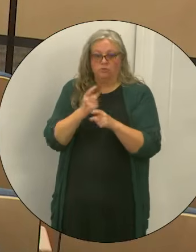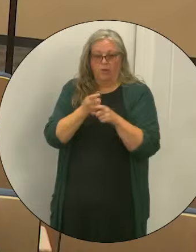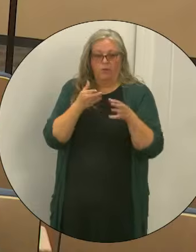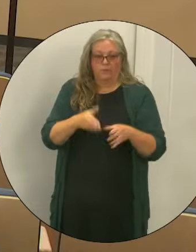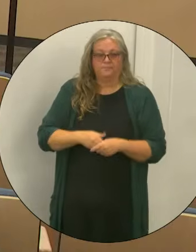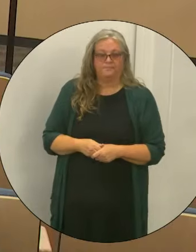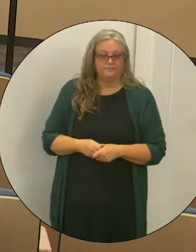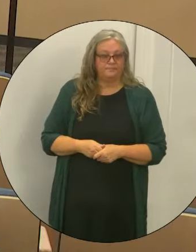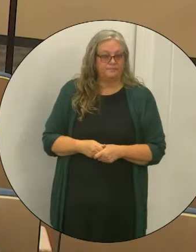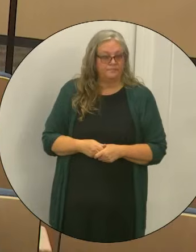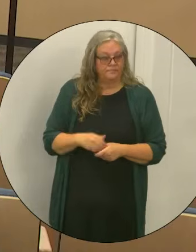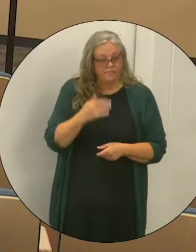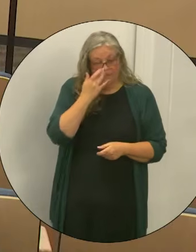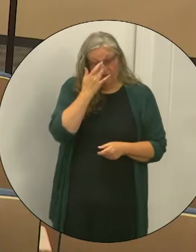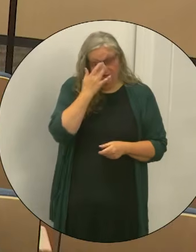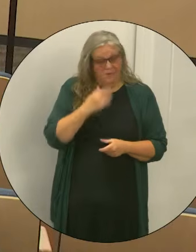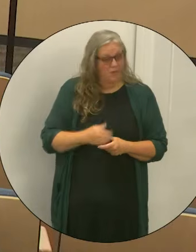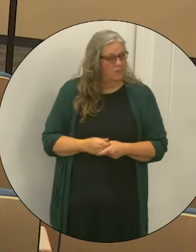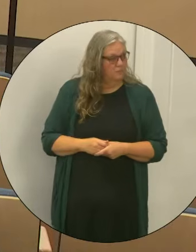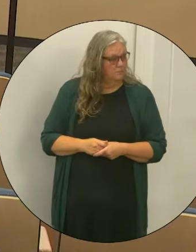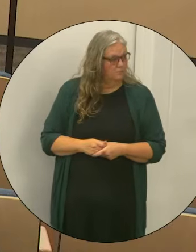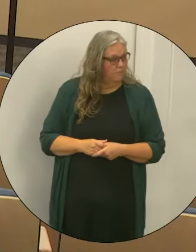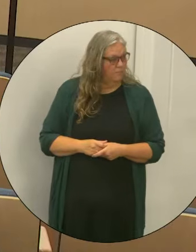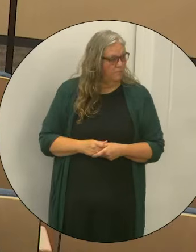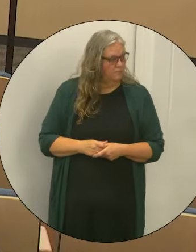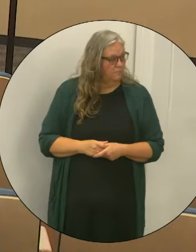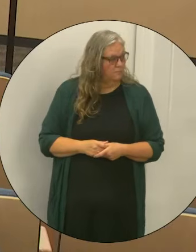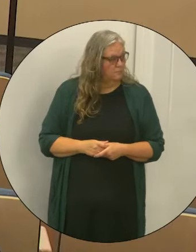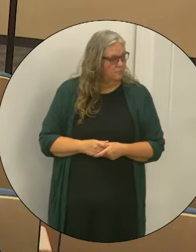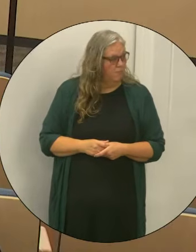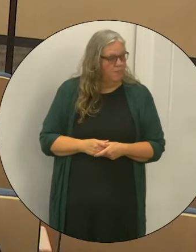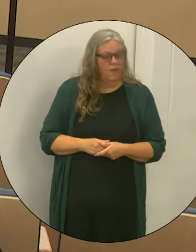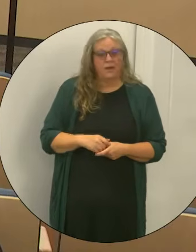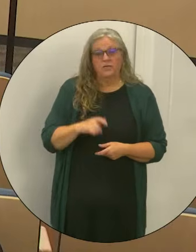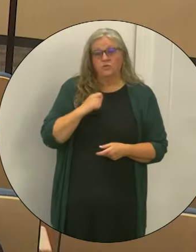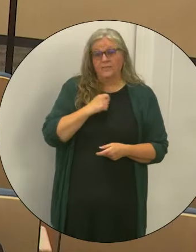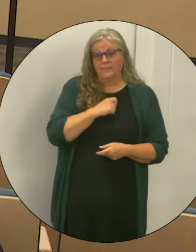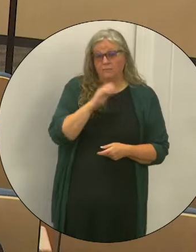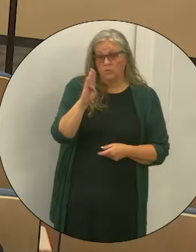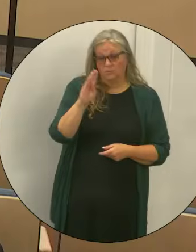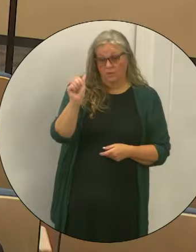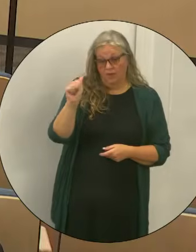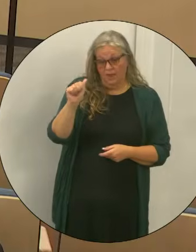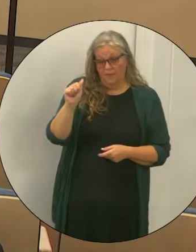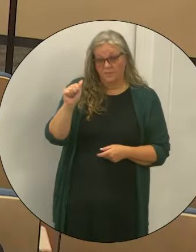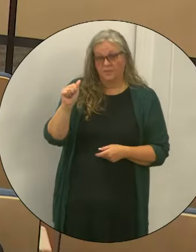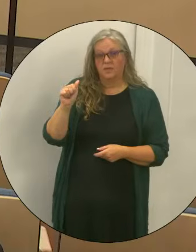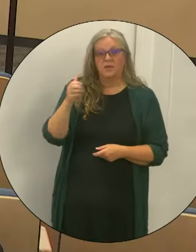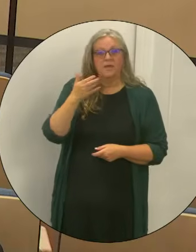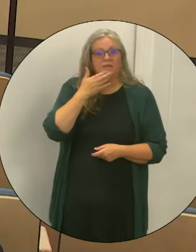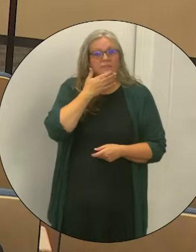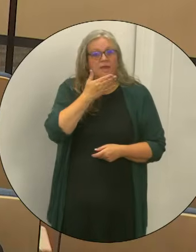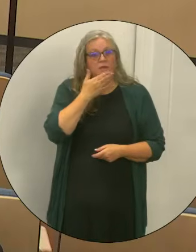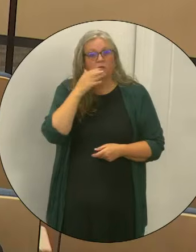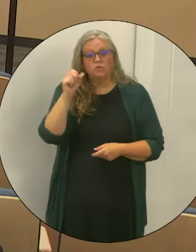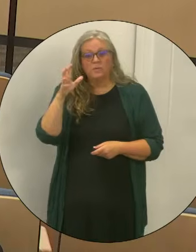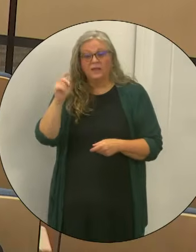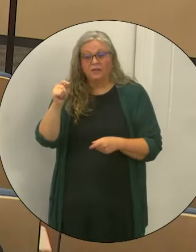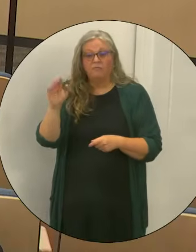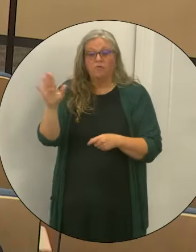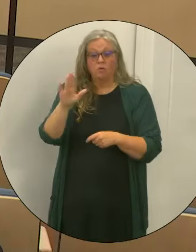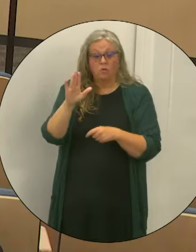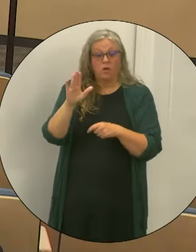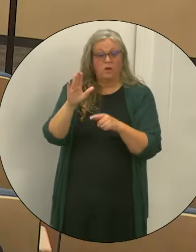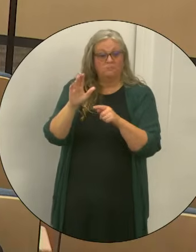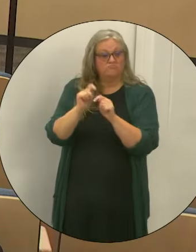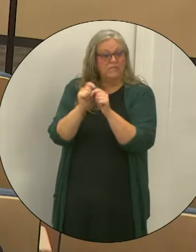Thank you. Trustee Bustamante Adams. Thank you, Madam President. Thank you, Superintendent, for the work of your team.